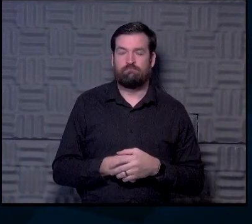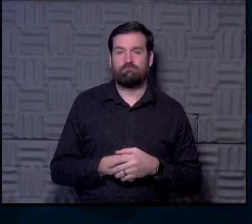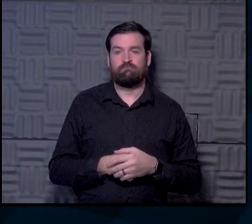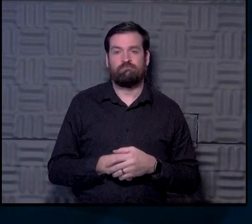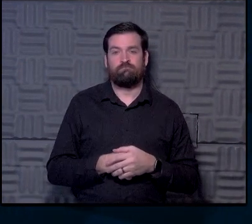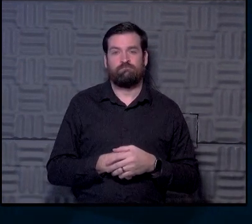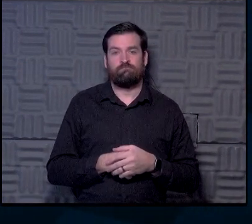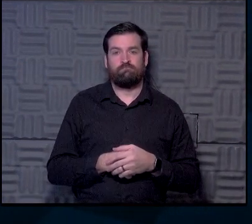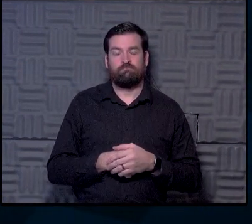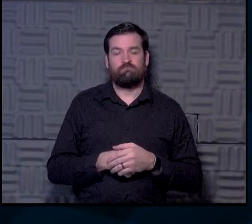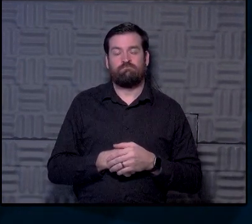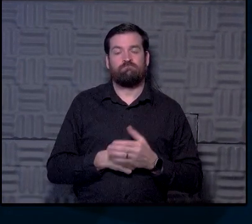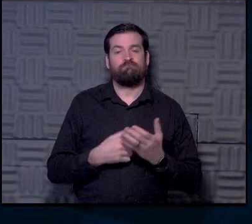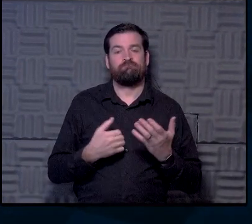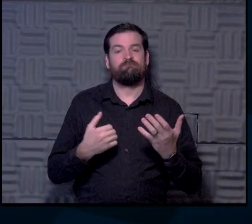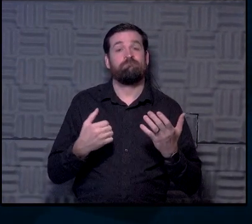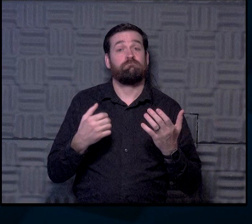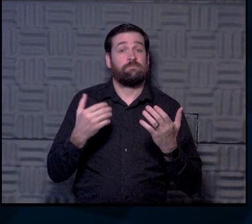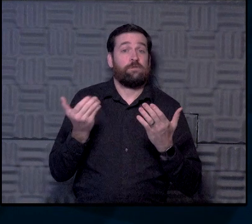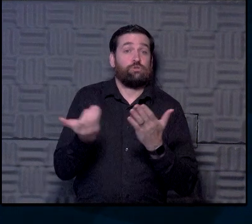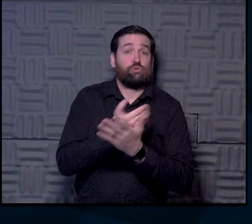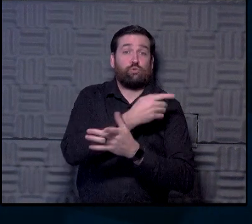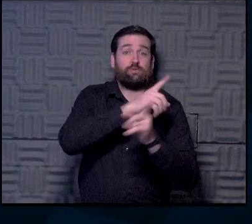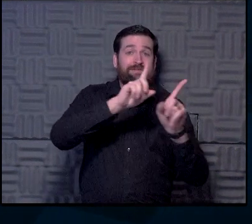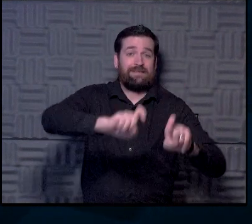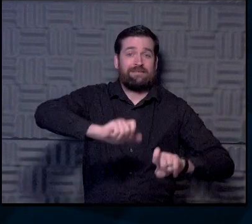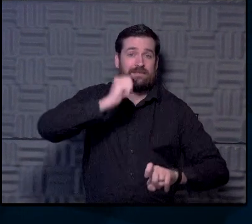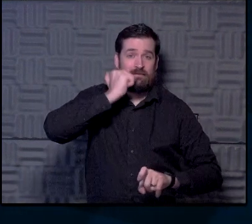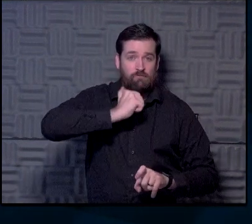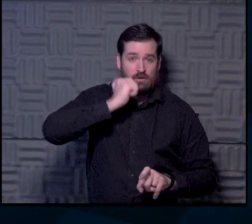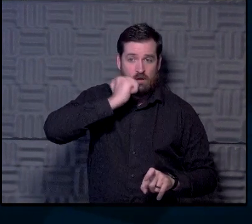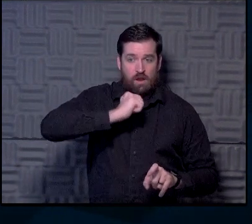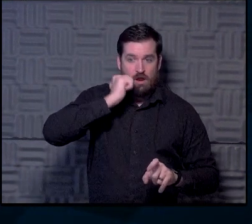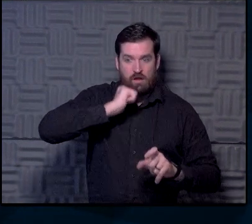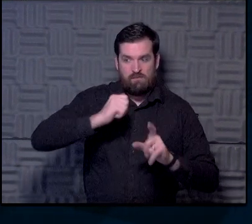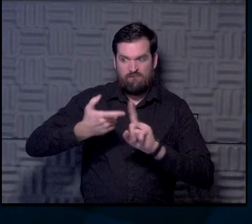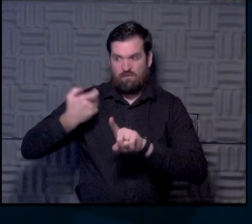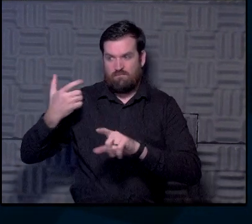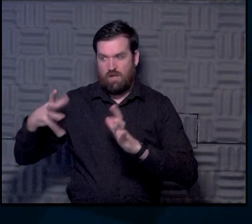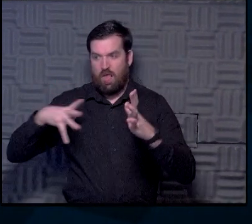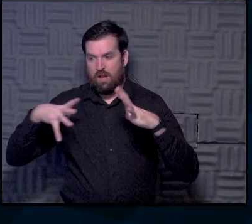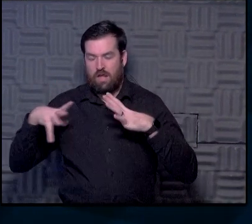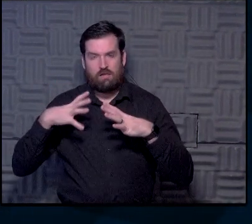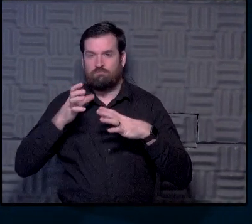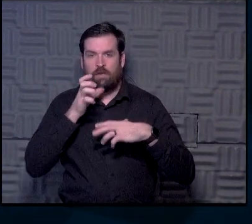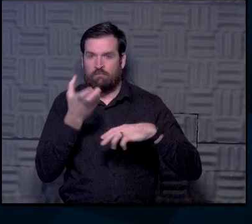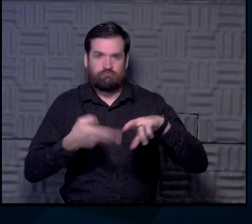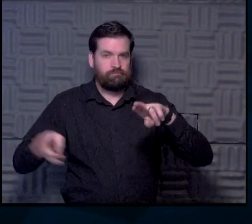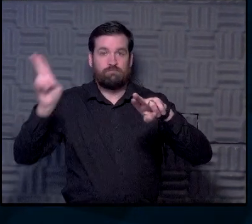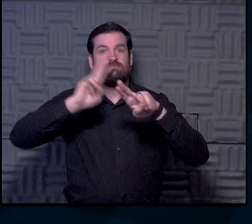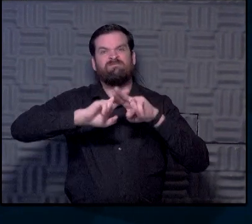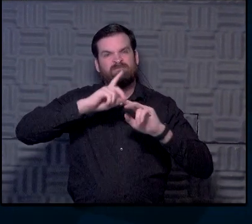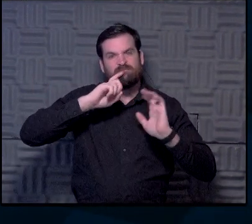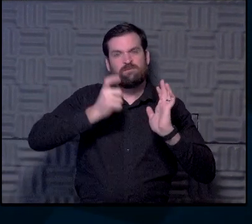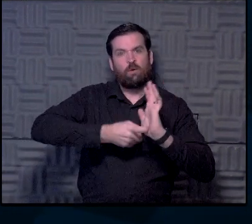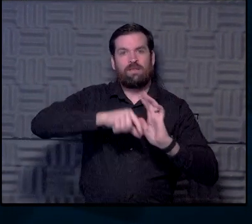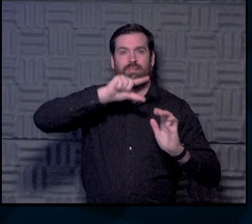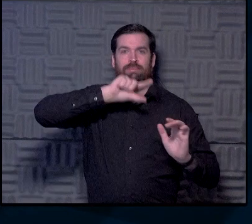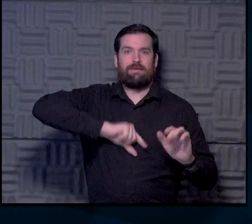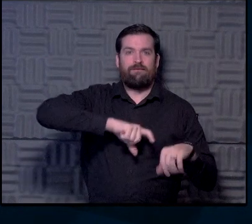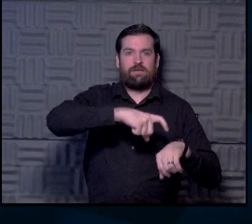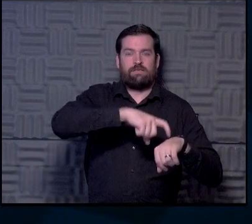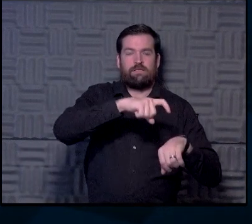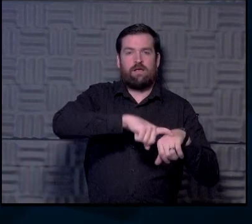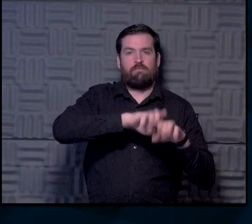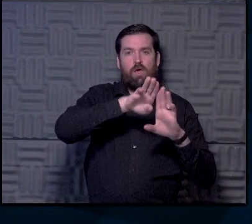rebounded yet in the sense of number of new tests per day from the holiday. You can see the Thanksgiving dip there around the